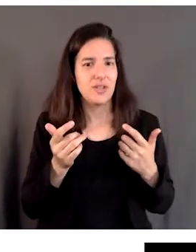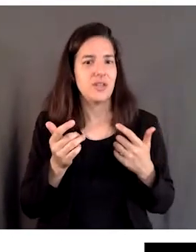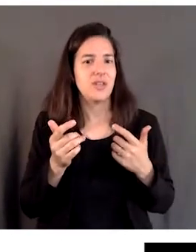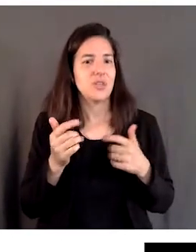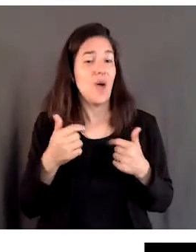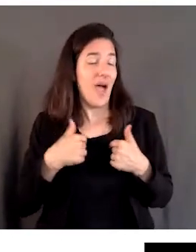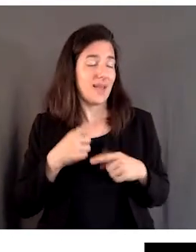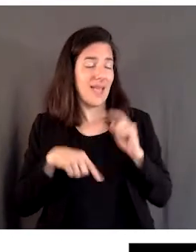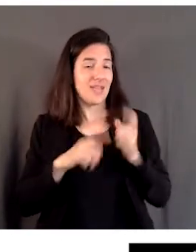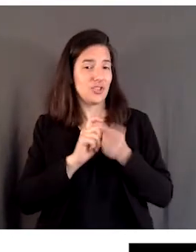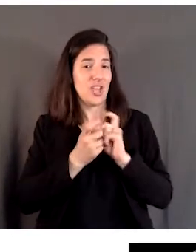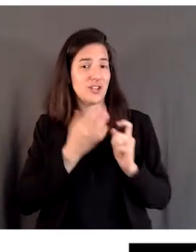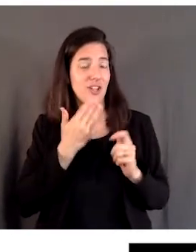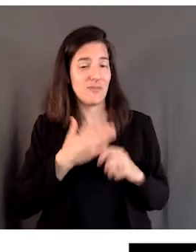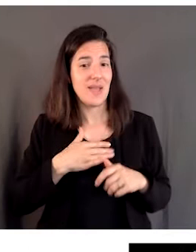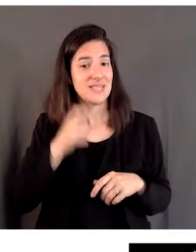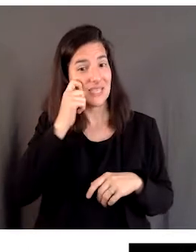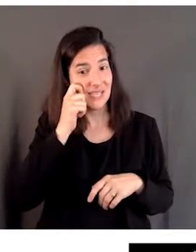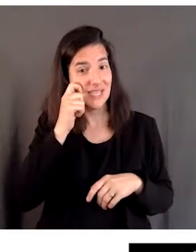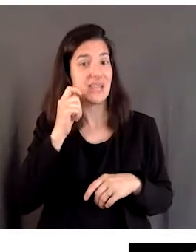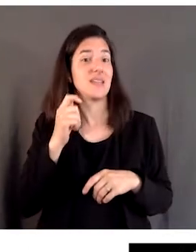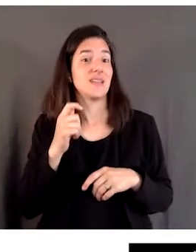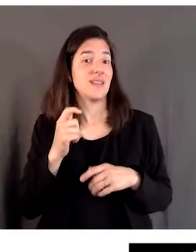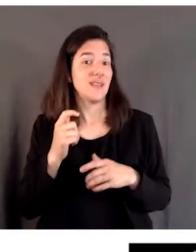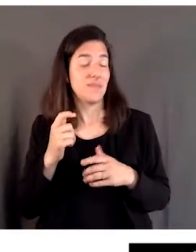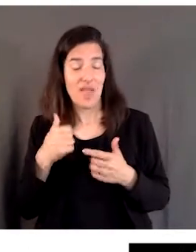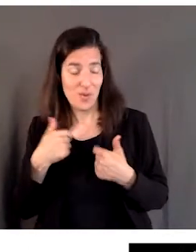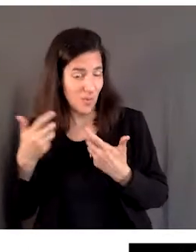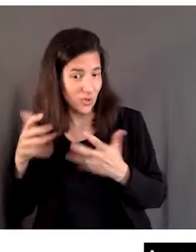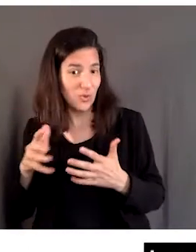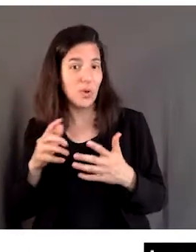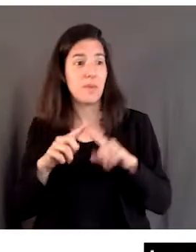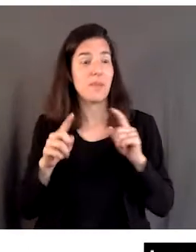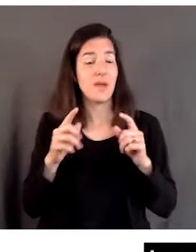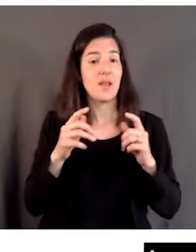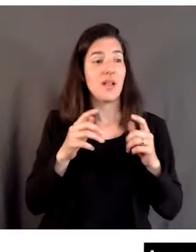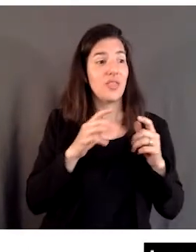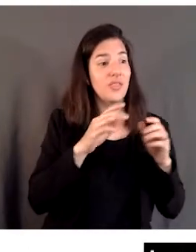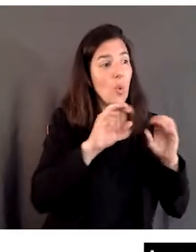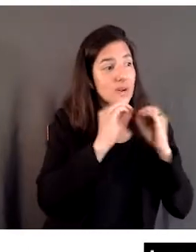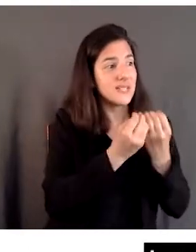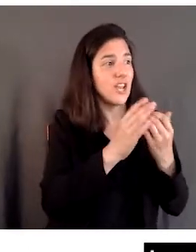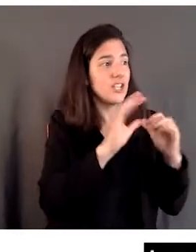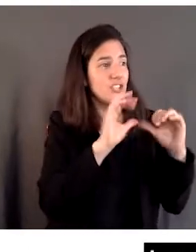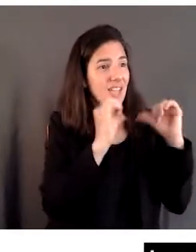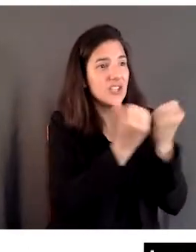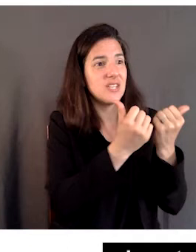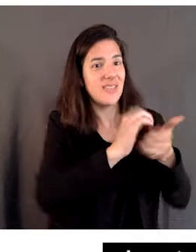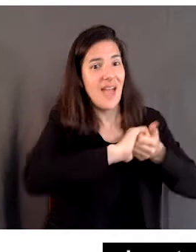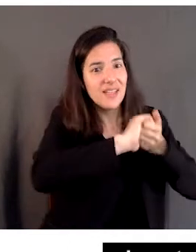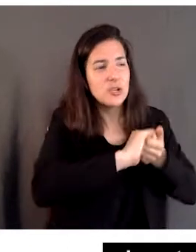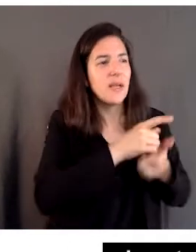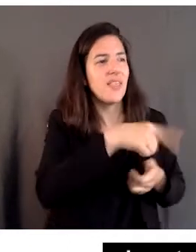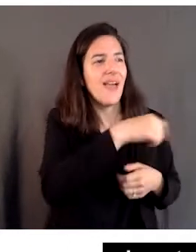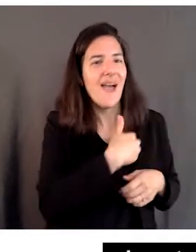of my skin, nor would I want to. However, organizations or allyship, you have that privilege of jumping in, learning a bit about